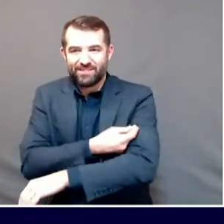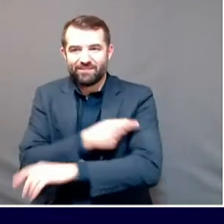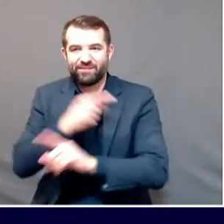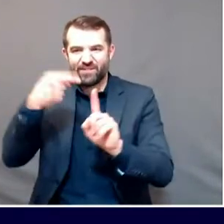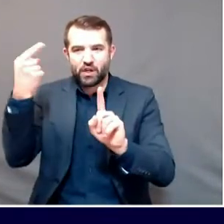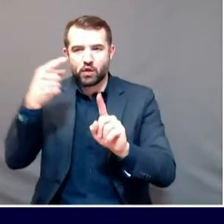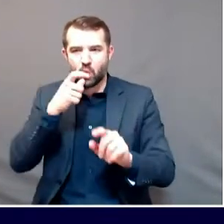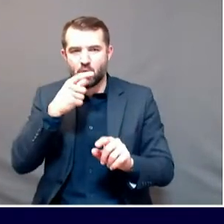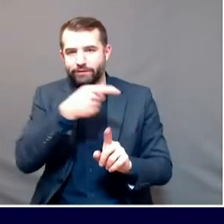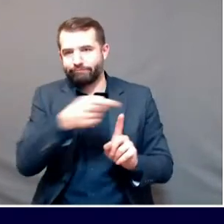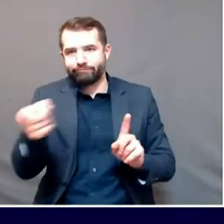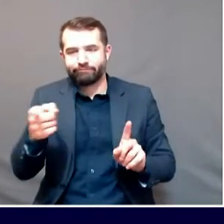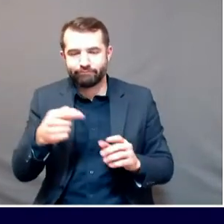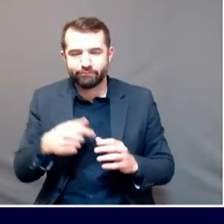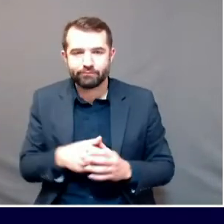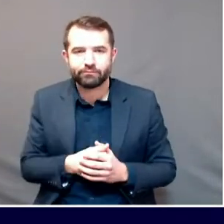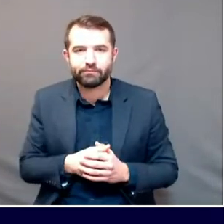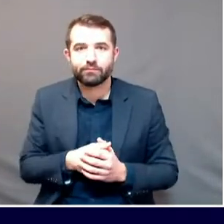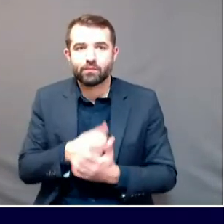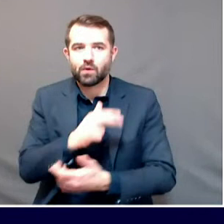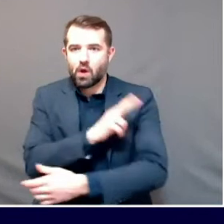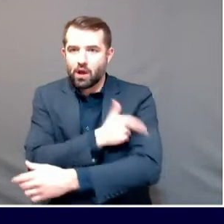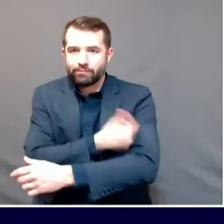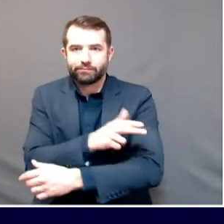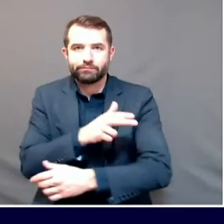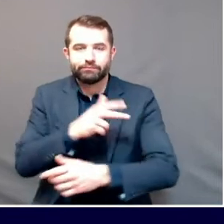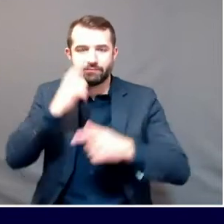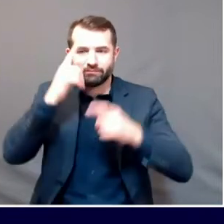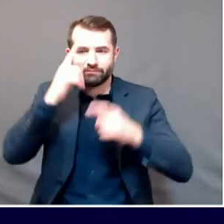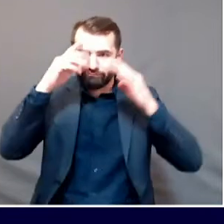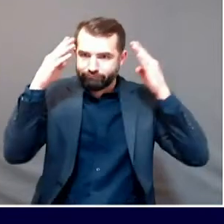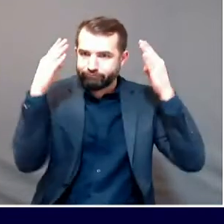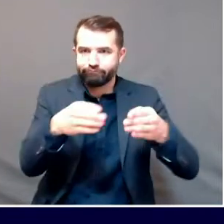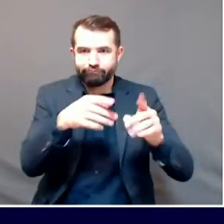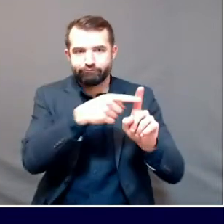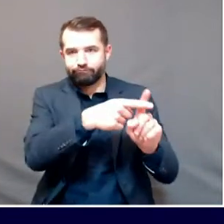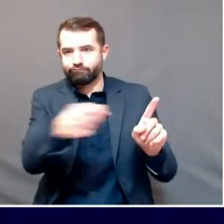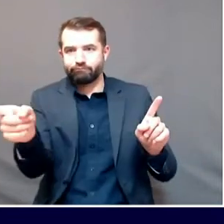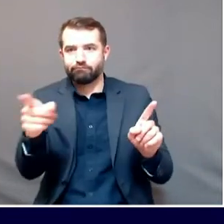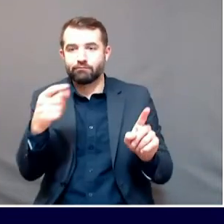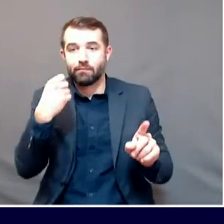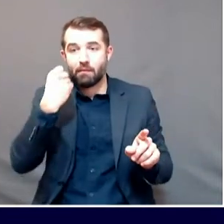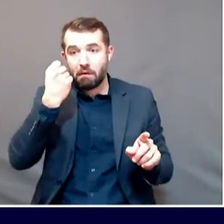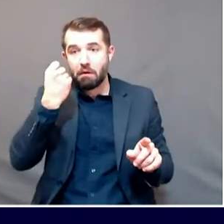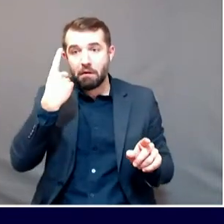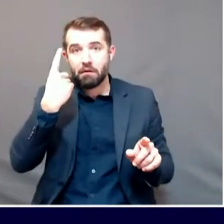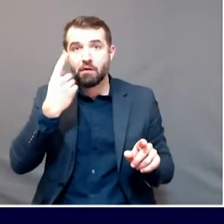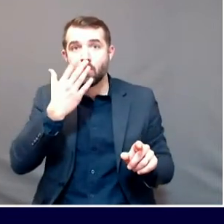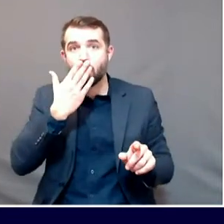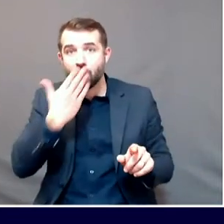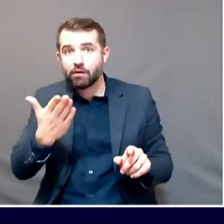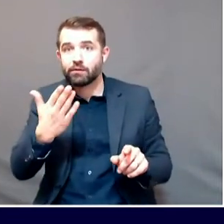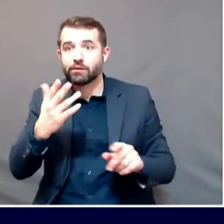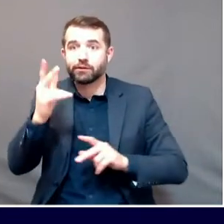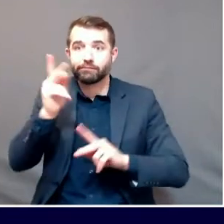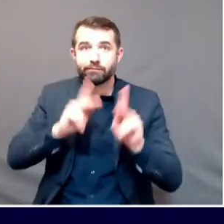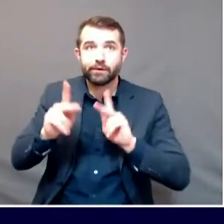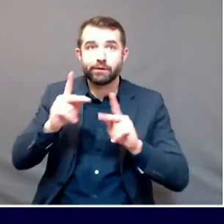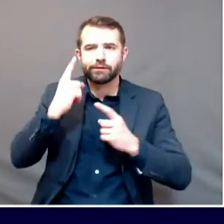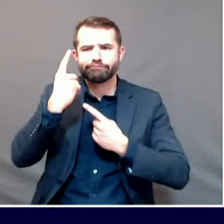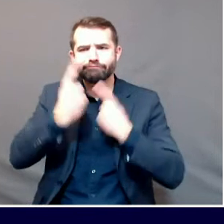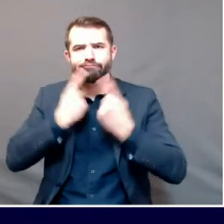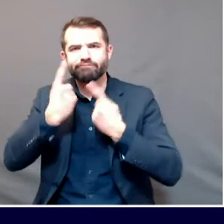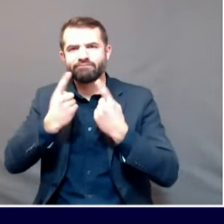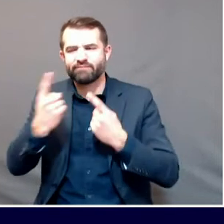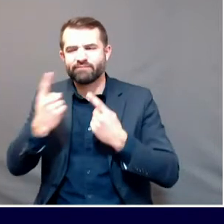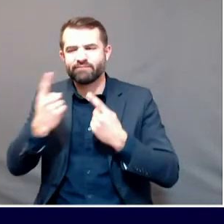of our focus right now. But we recognize that there are these very good and thoughtful questions that are out there with respect to individuals